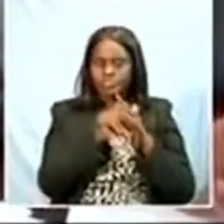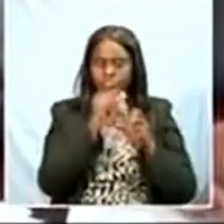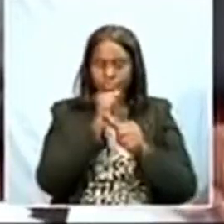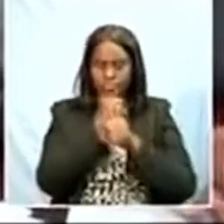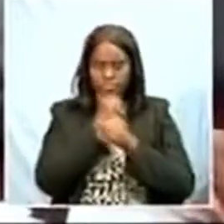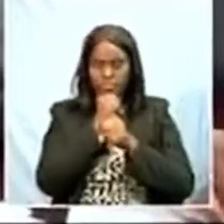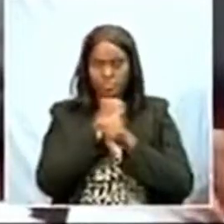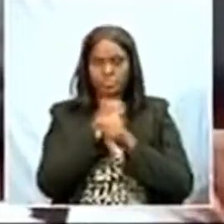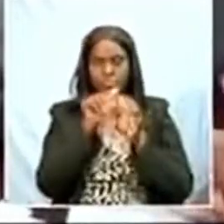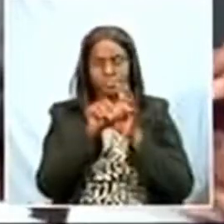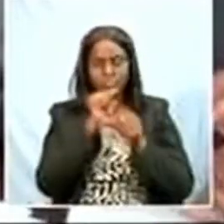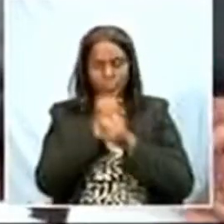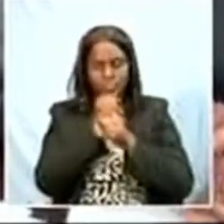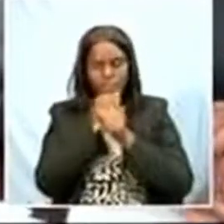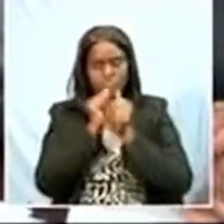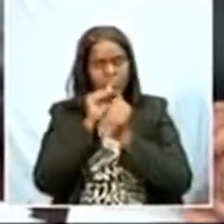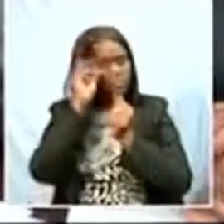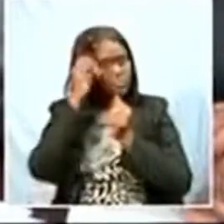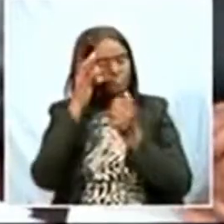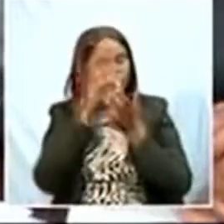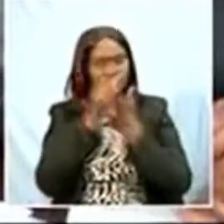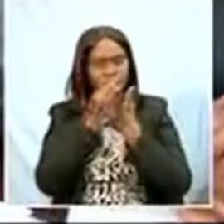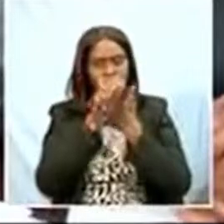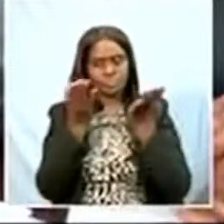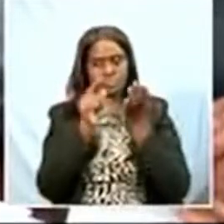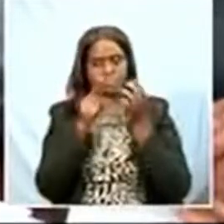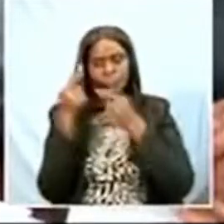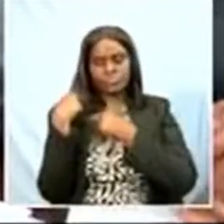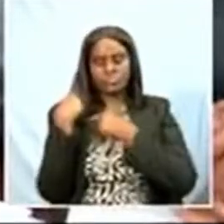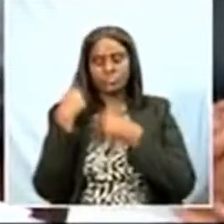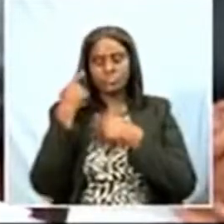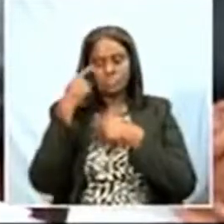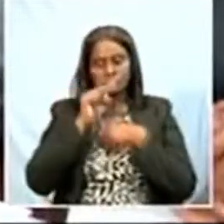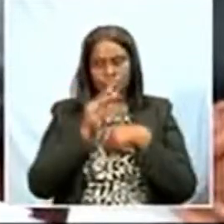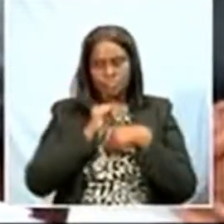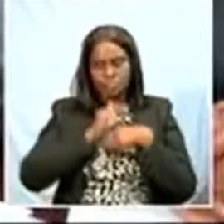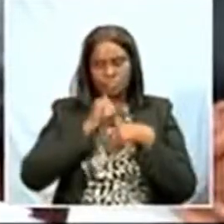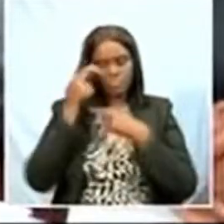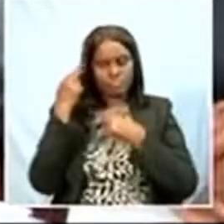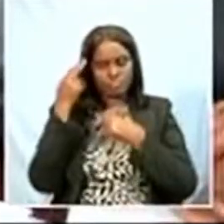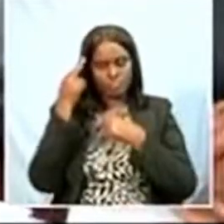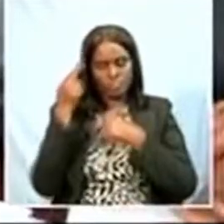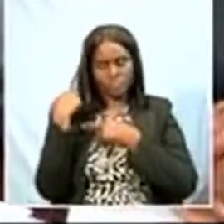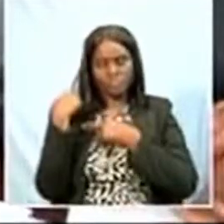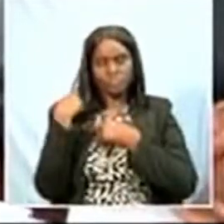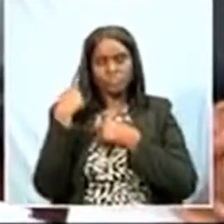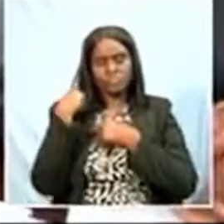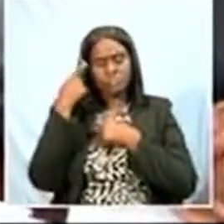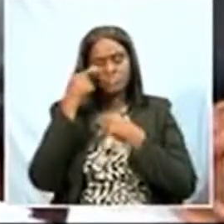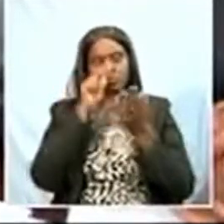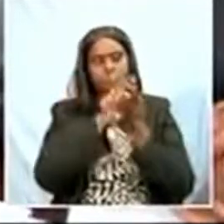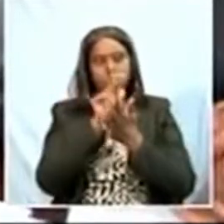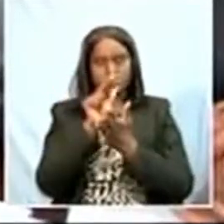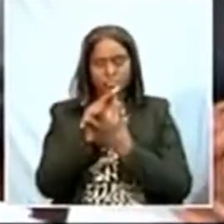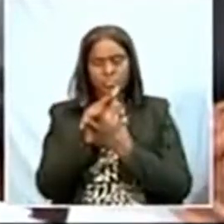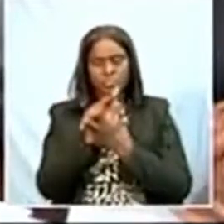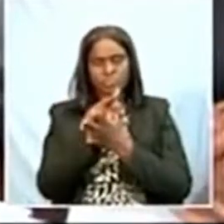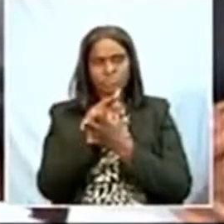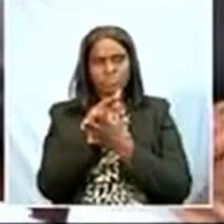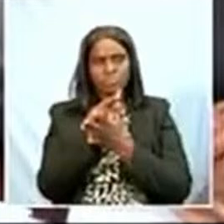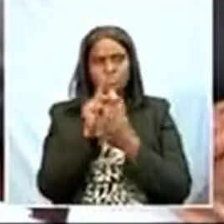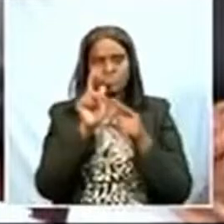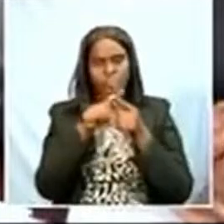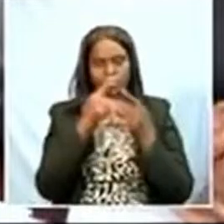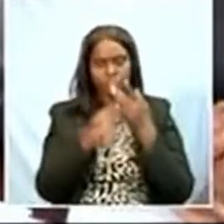working hand in hand with the Ministry of Finance, yes, we are responsible for approving or granting incentives. But